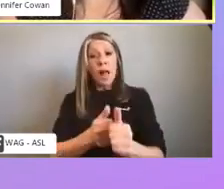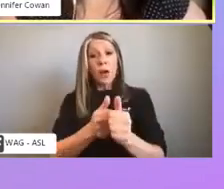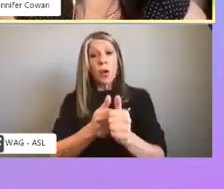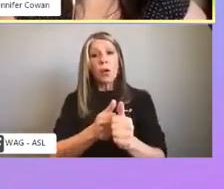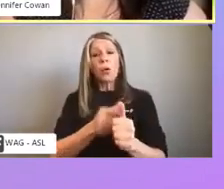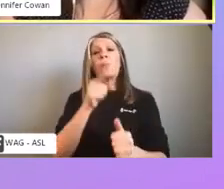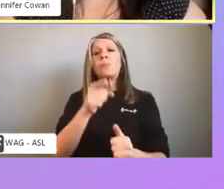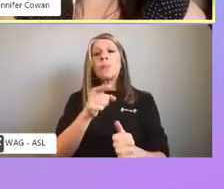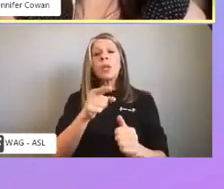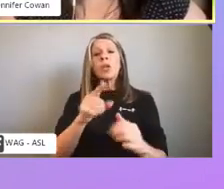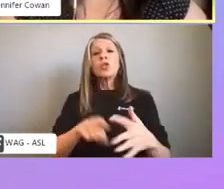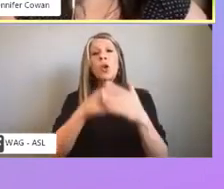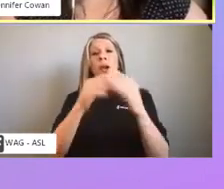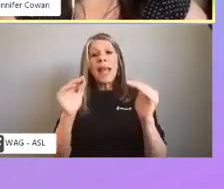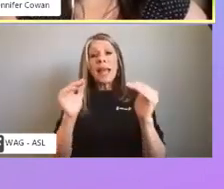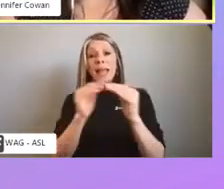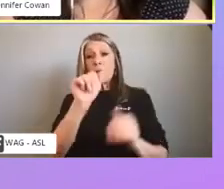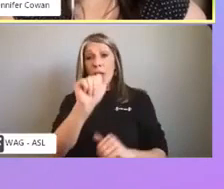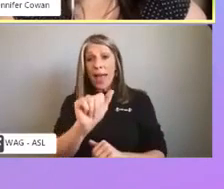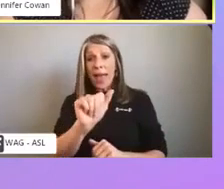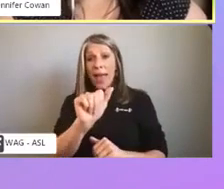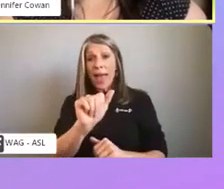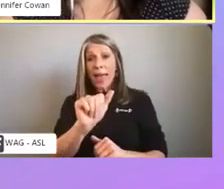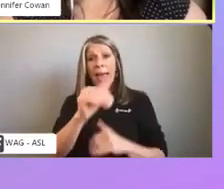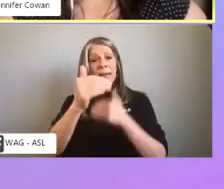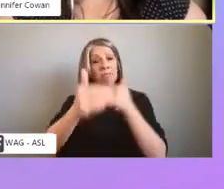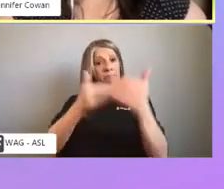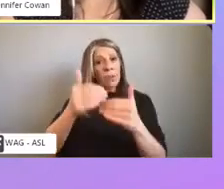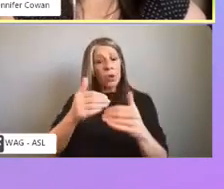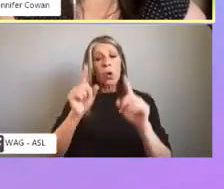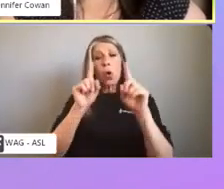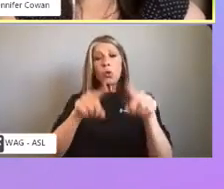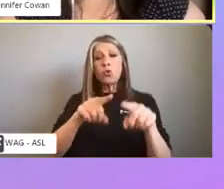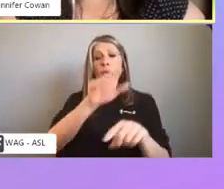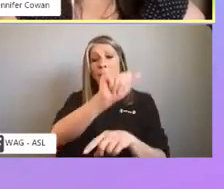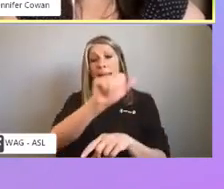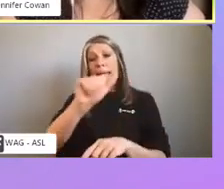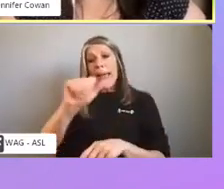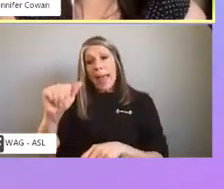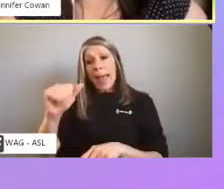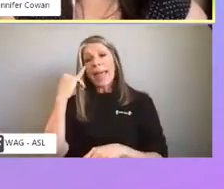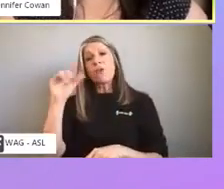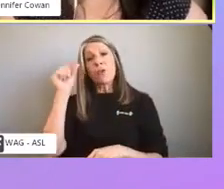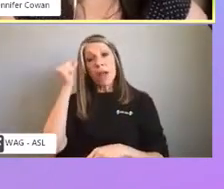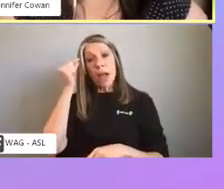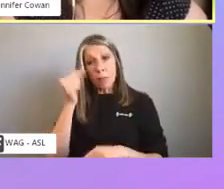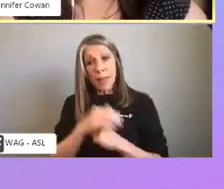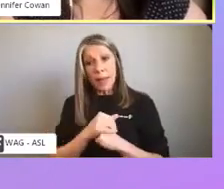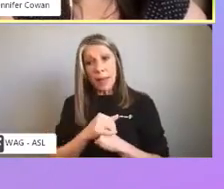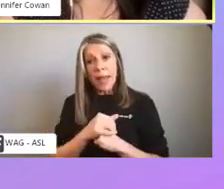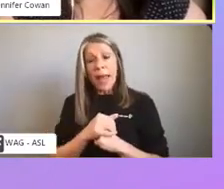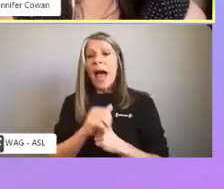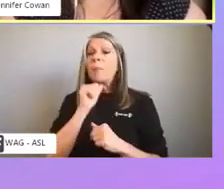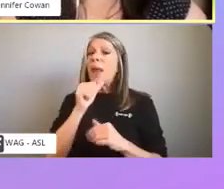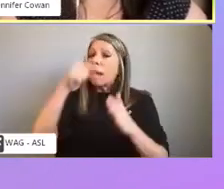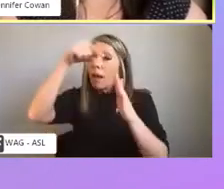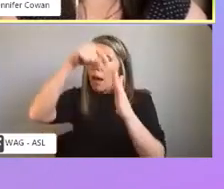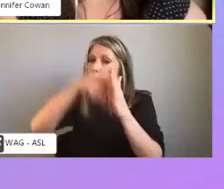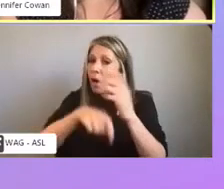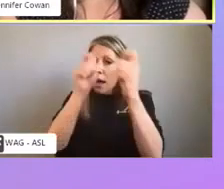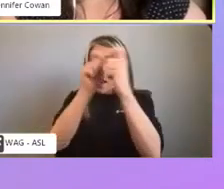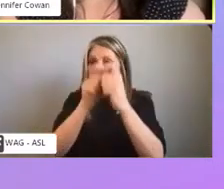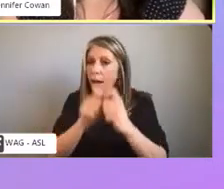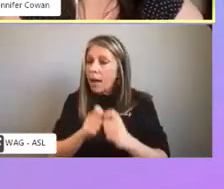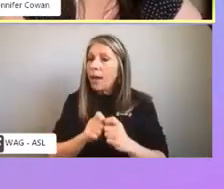2.0, starting at level A and progressing to AA or AAA if you're the government. And I'm not going to get into the merit of